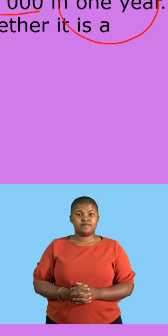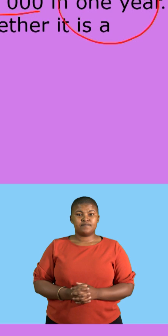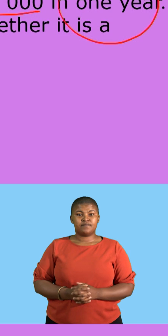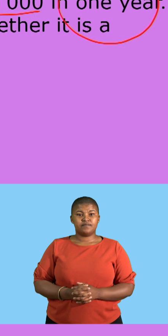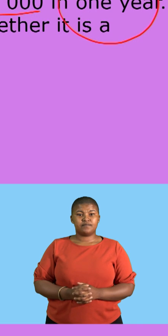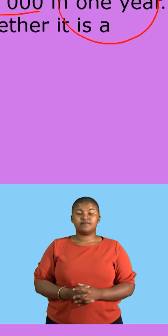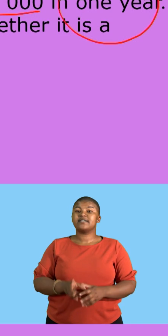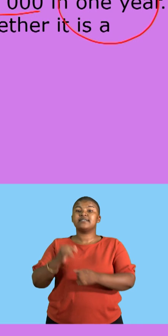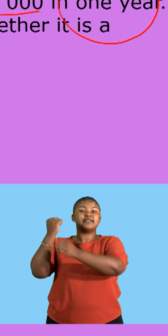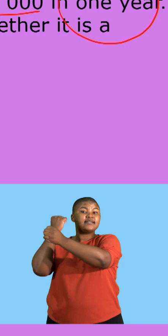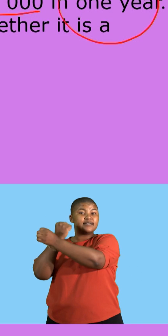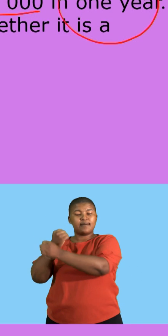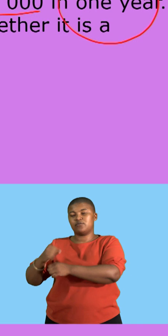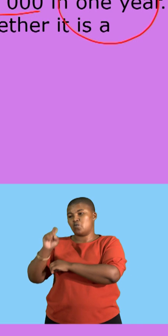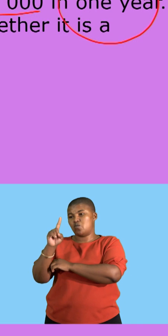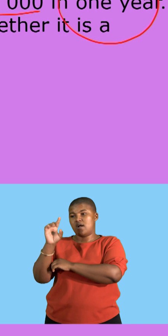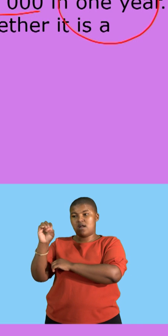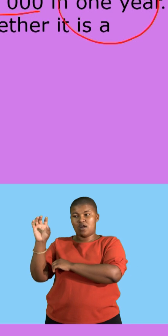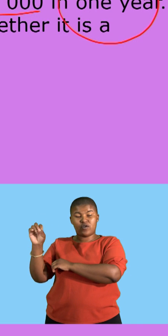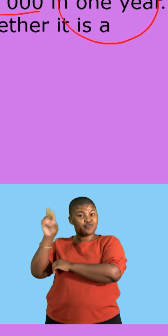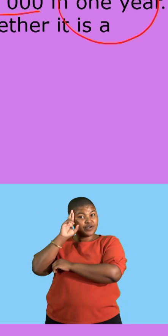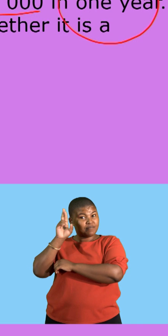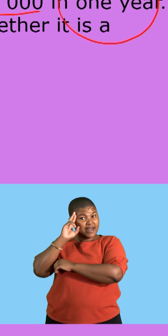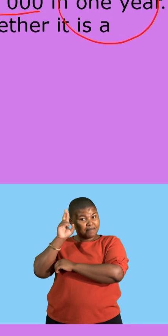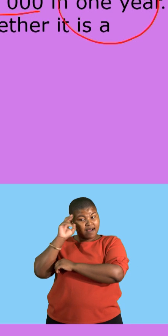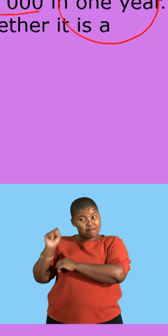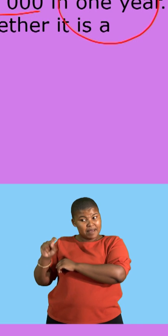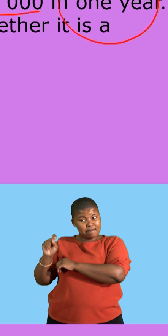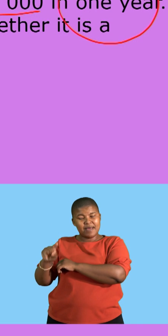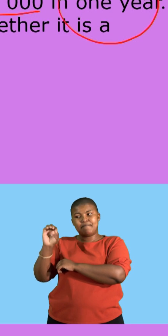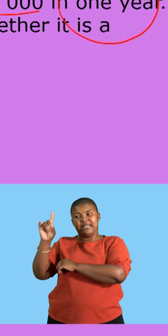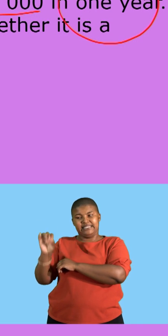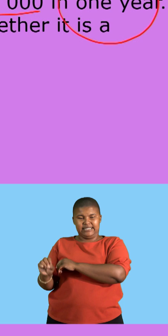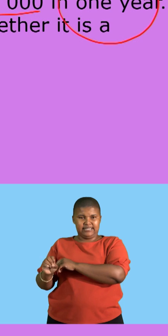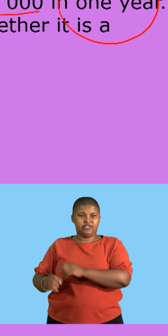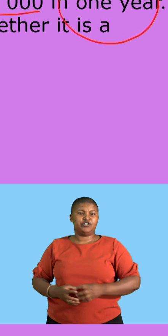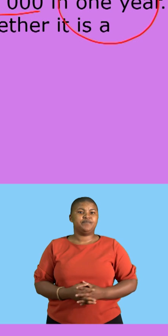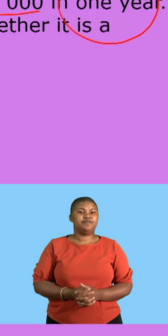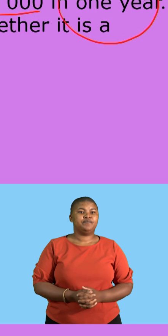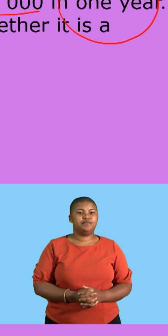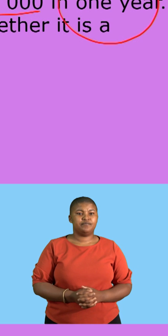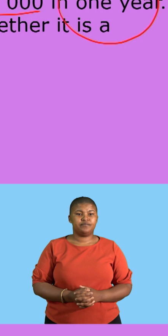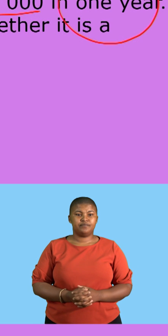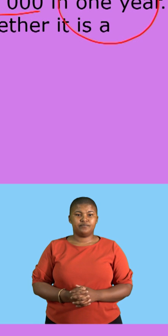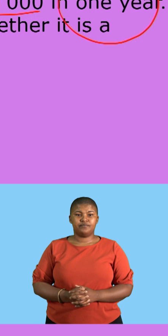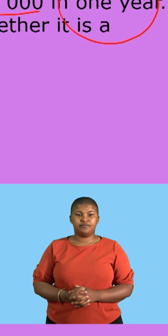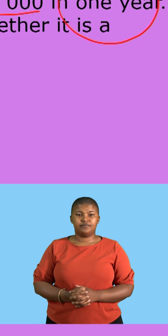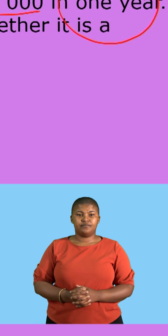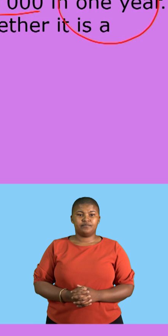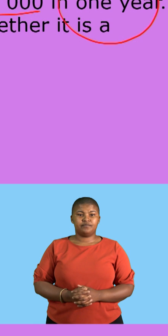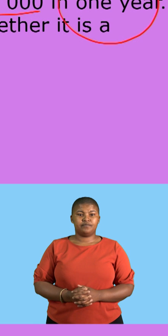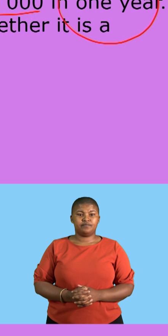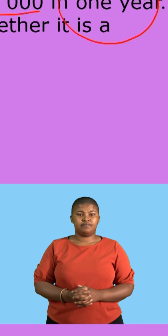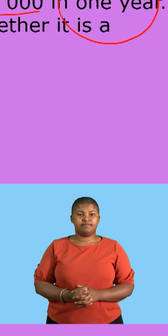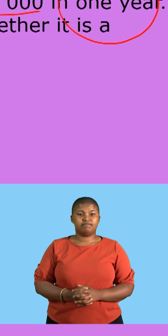320,000 times 100 because it's a percentage, and then you'll see that the price